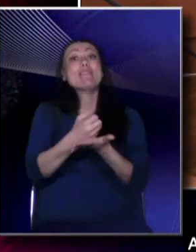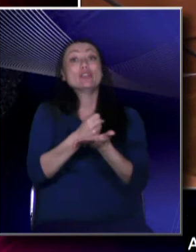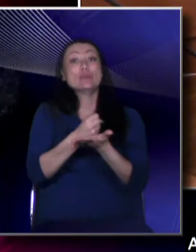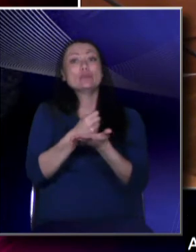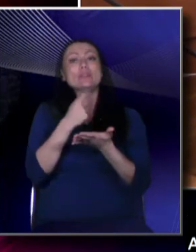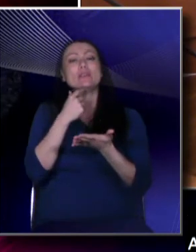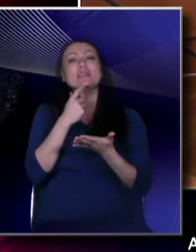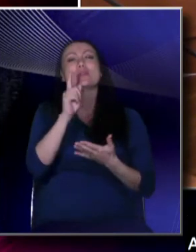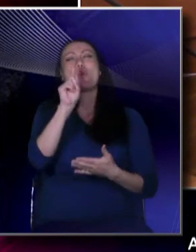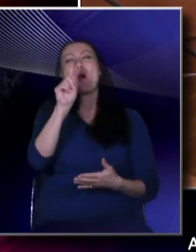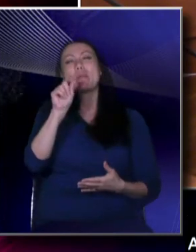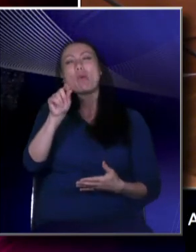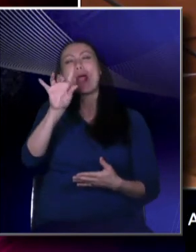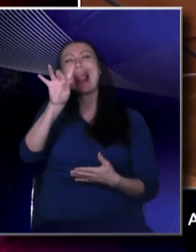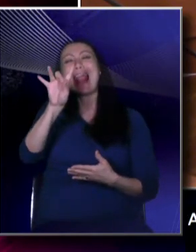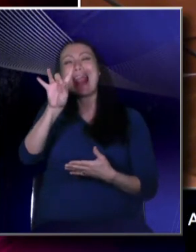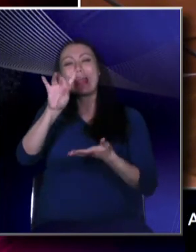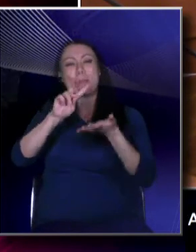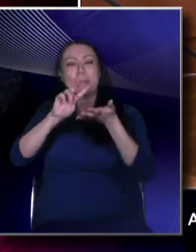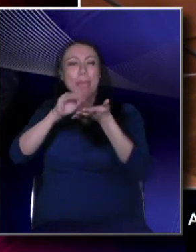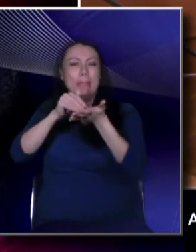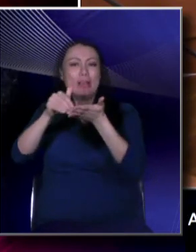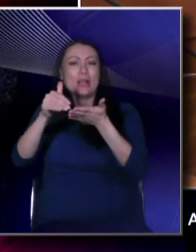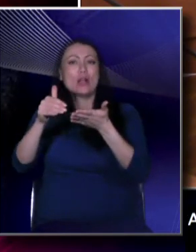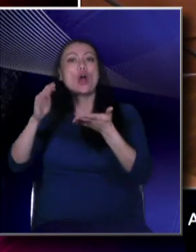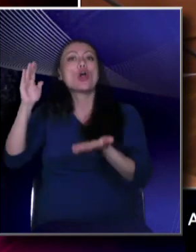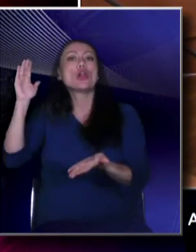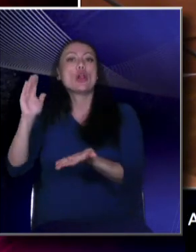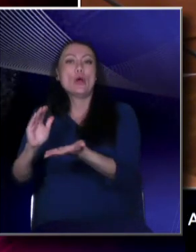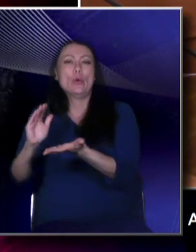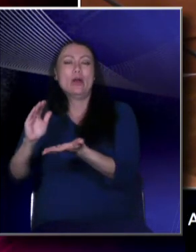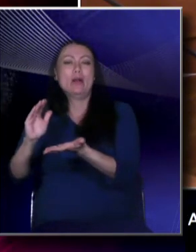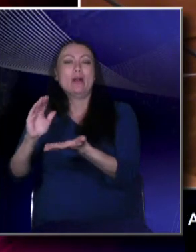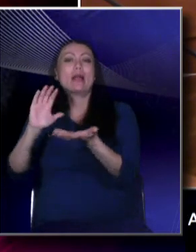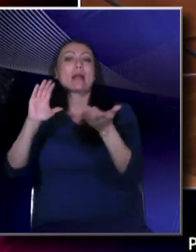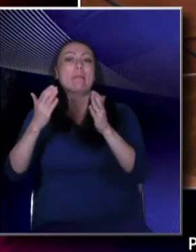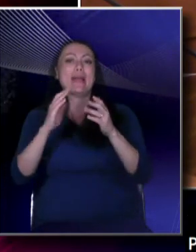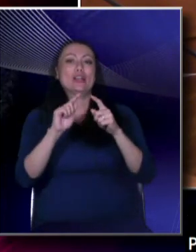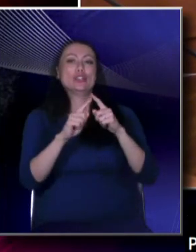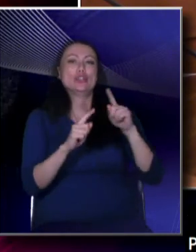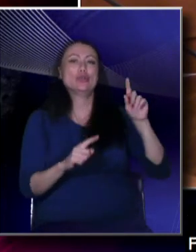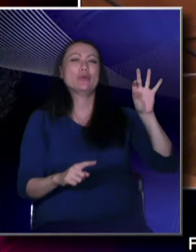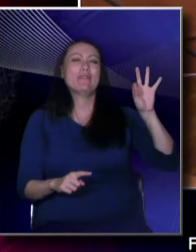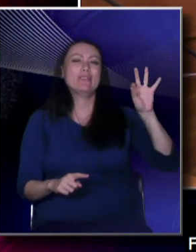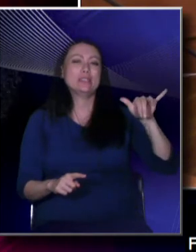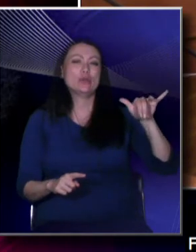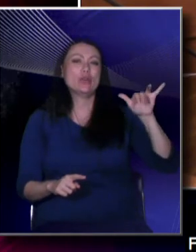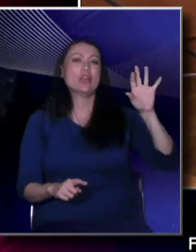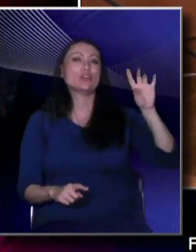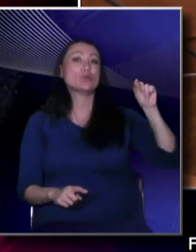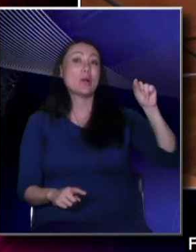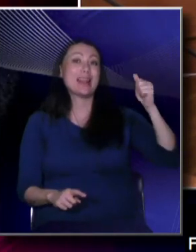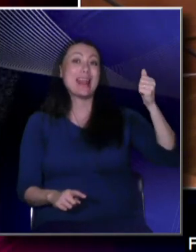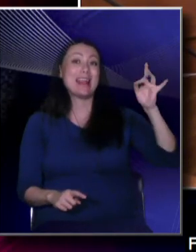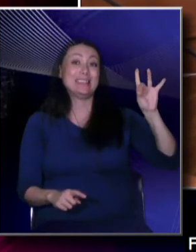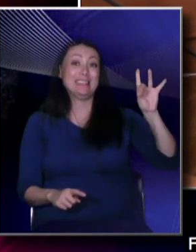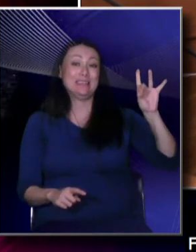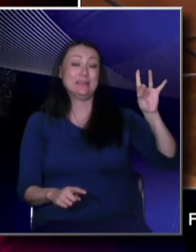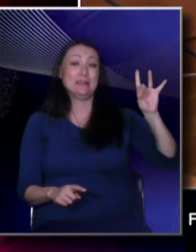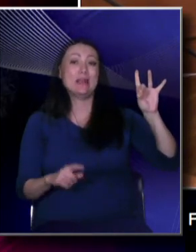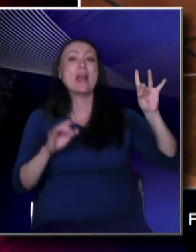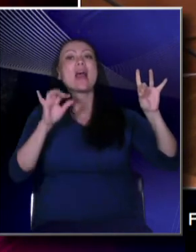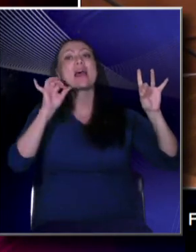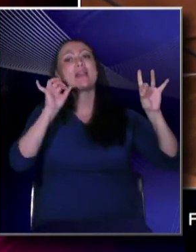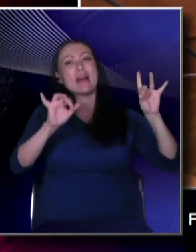million lower compared to budget fiscal year 2018, and it's due to